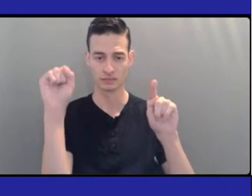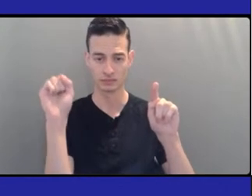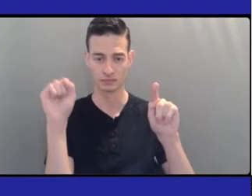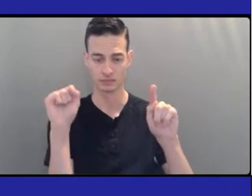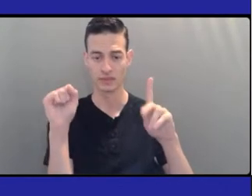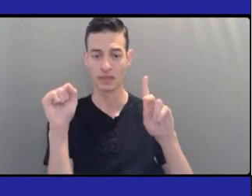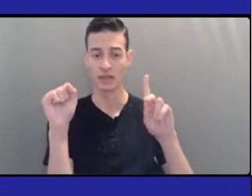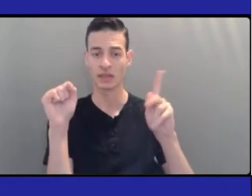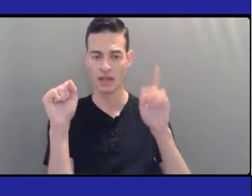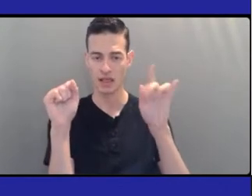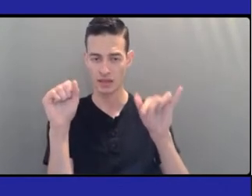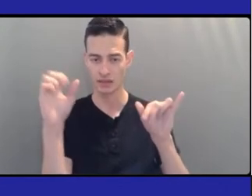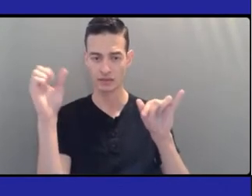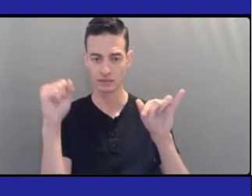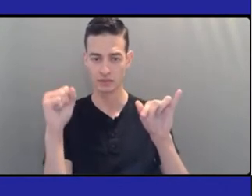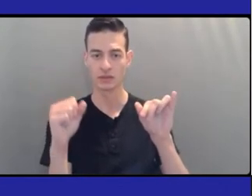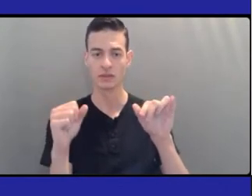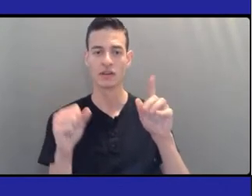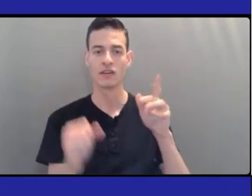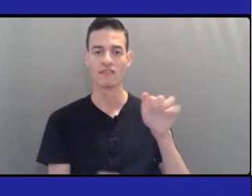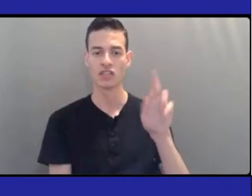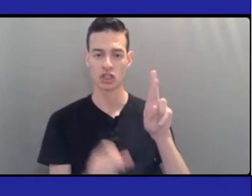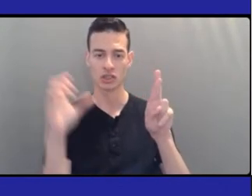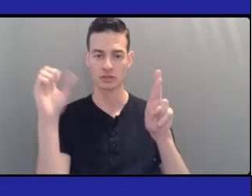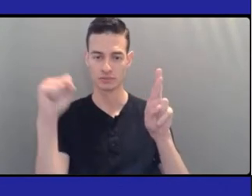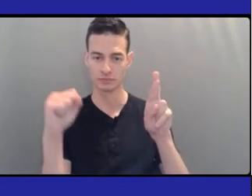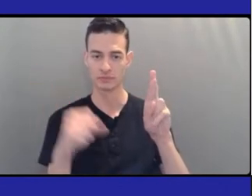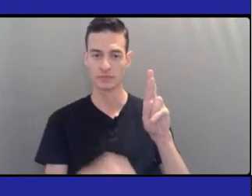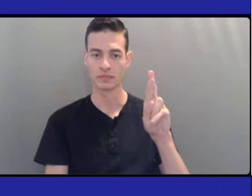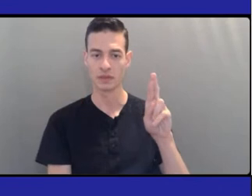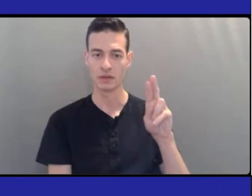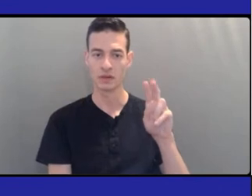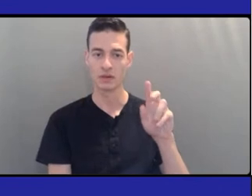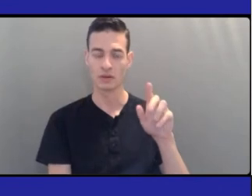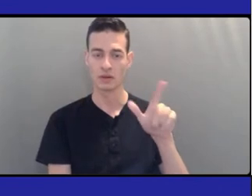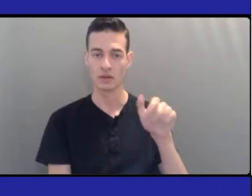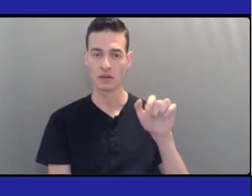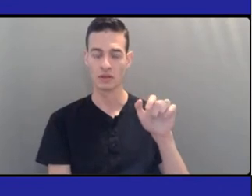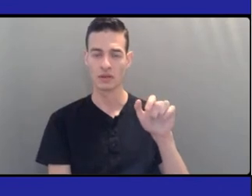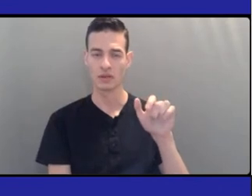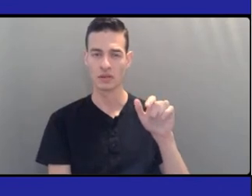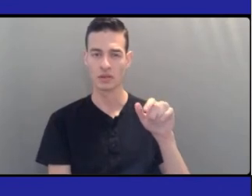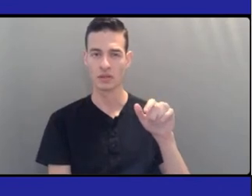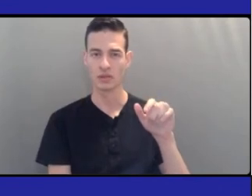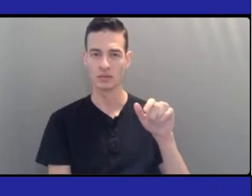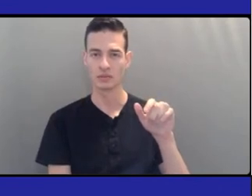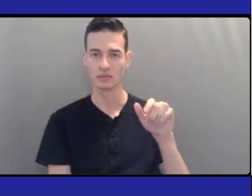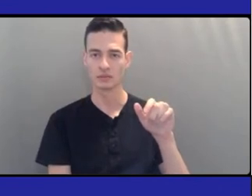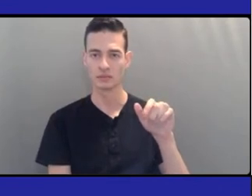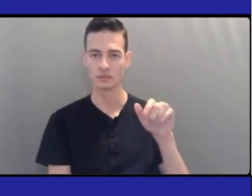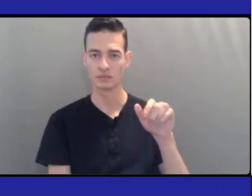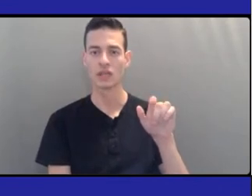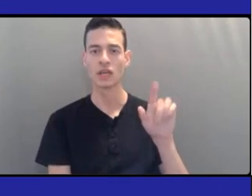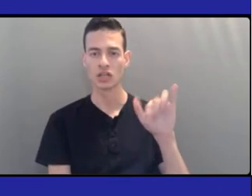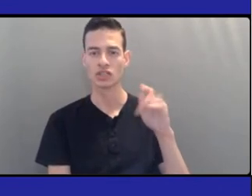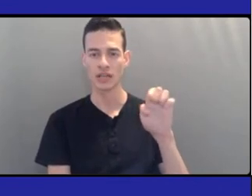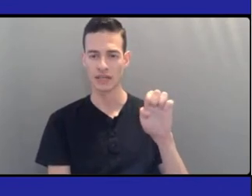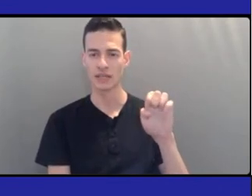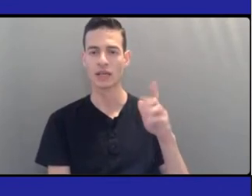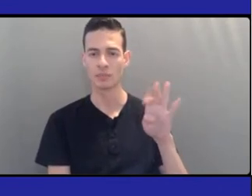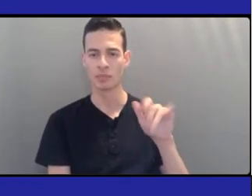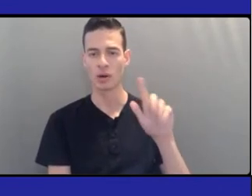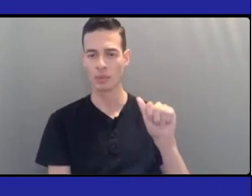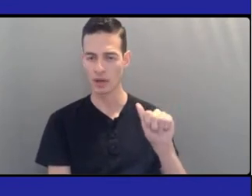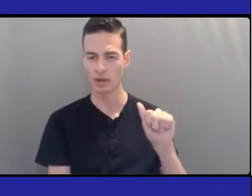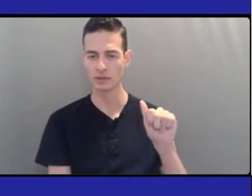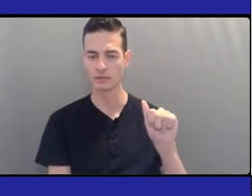Yes. Dr. William Fisher. Yes. Barbara Lowe. Yes. Sally Hernandez Piñero. Yes. Jackie Rowe. Yes. Adams.